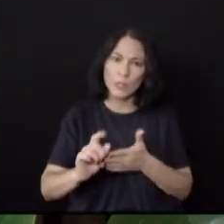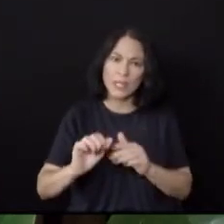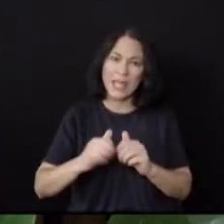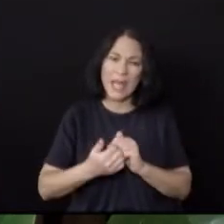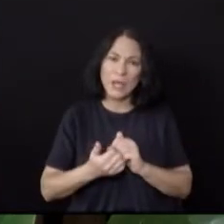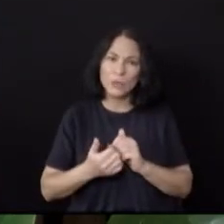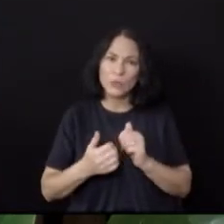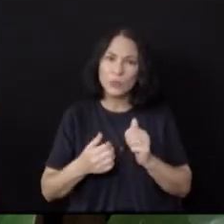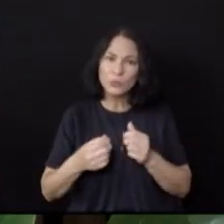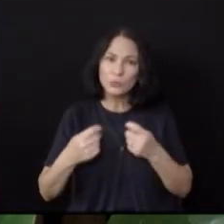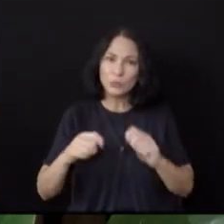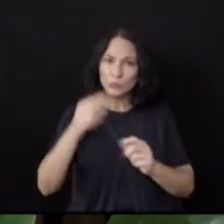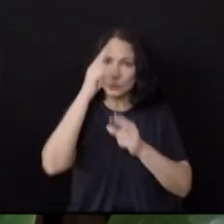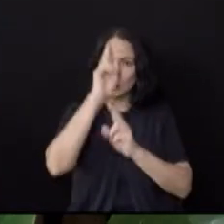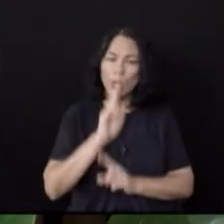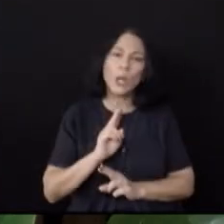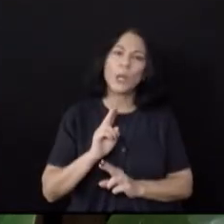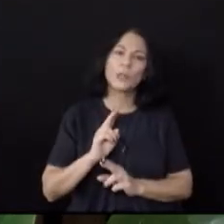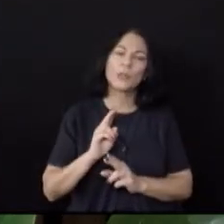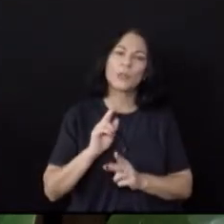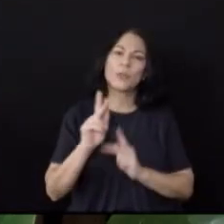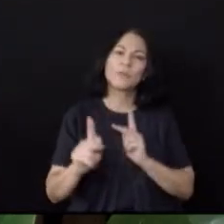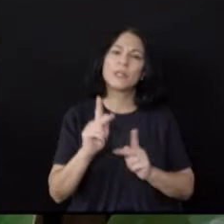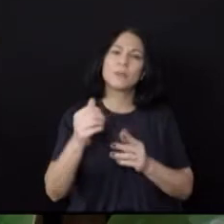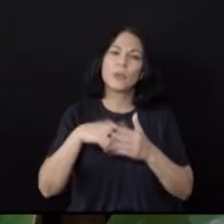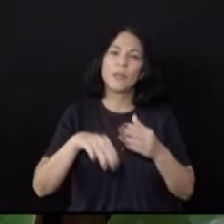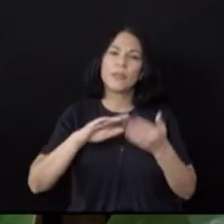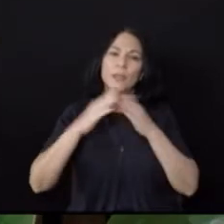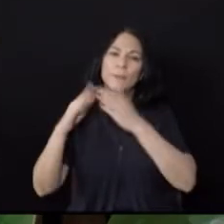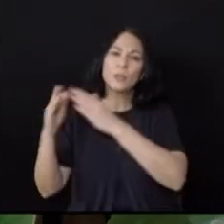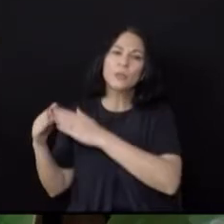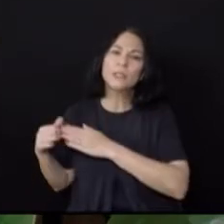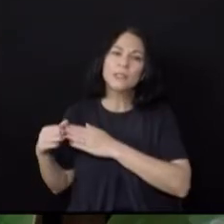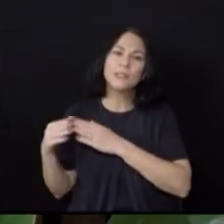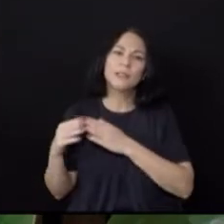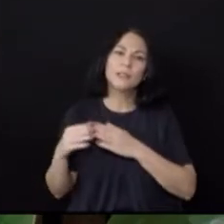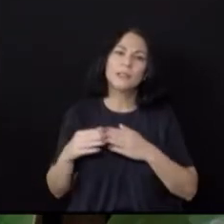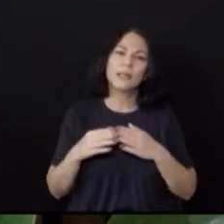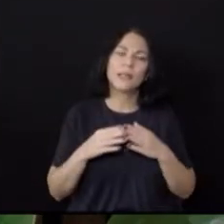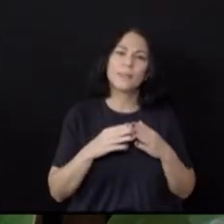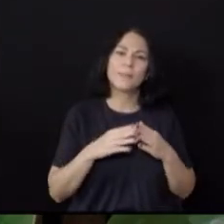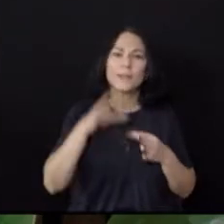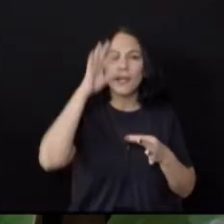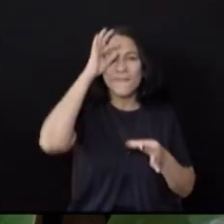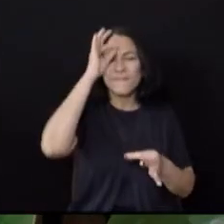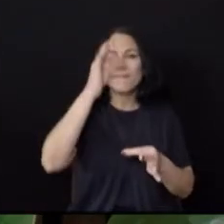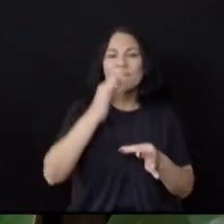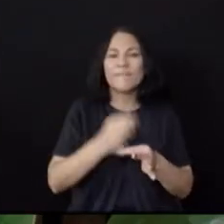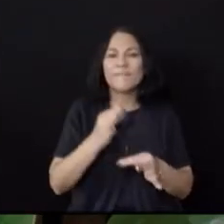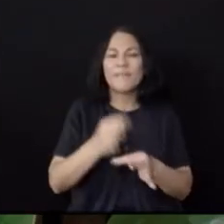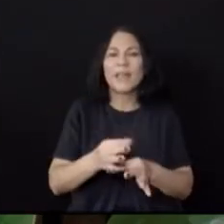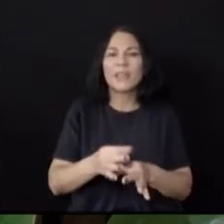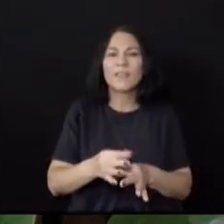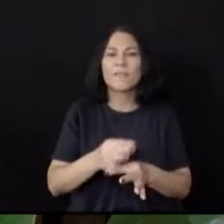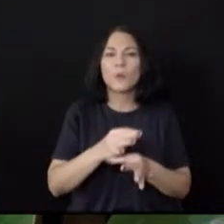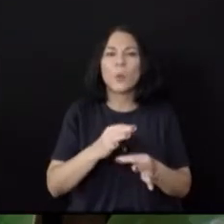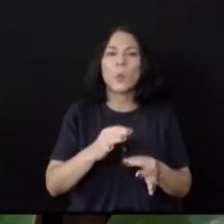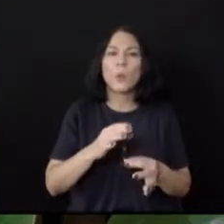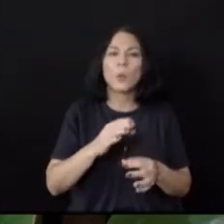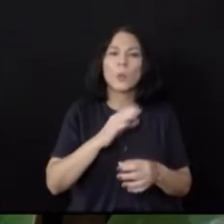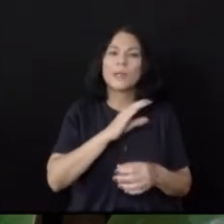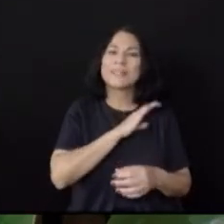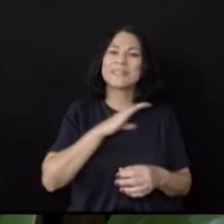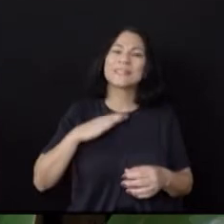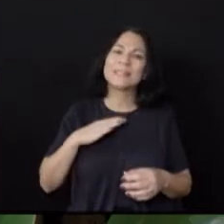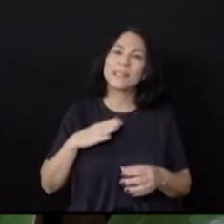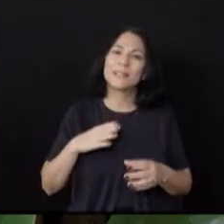honor those in our community with whom we live, in being good citizens, being faithful Christians, and good citizens at the